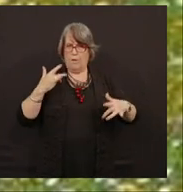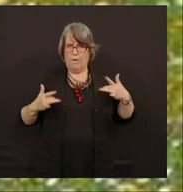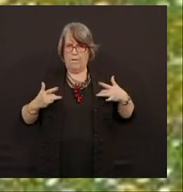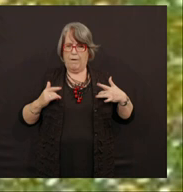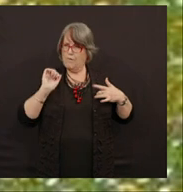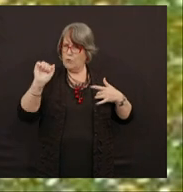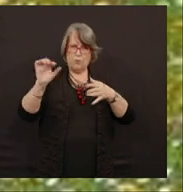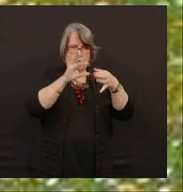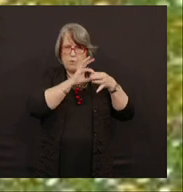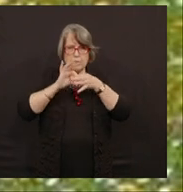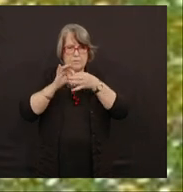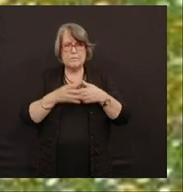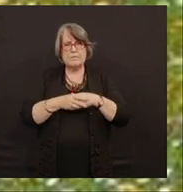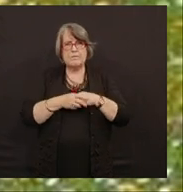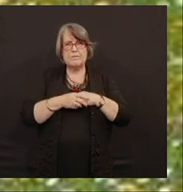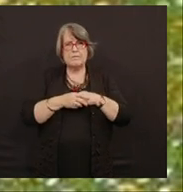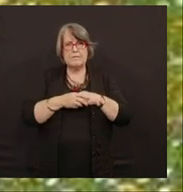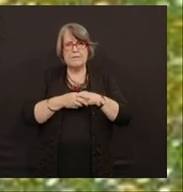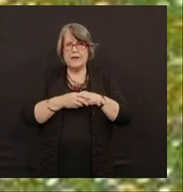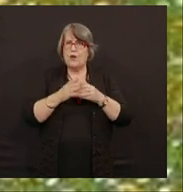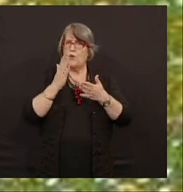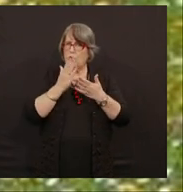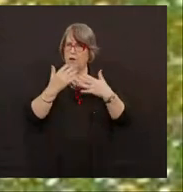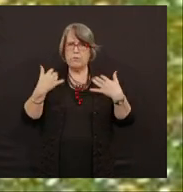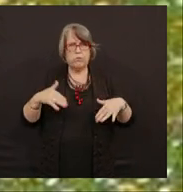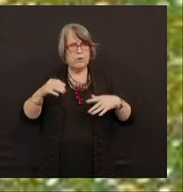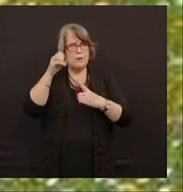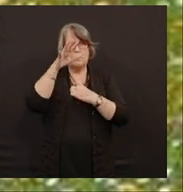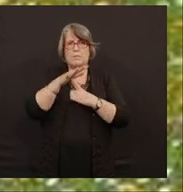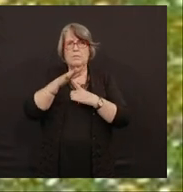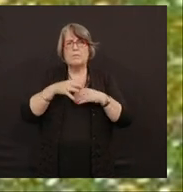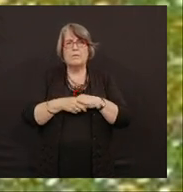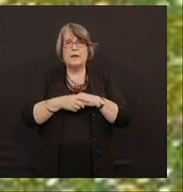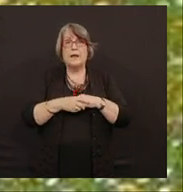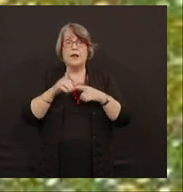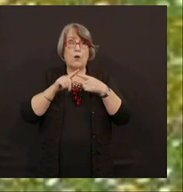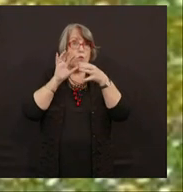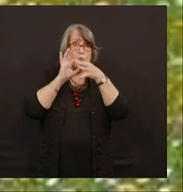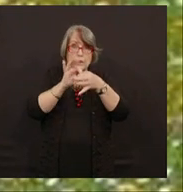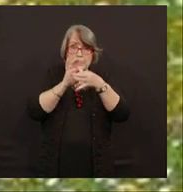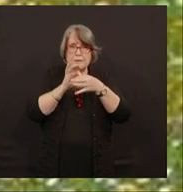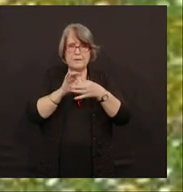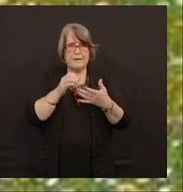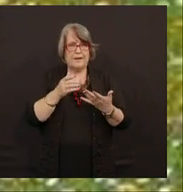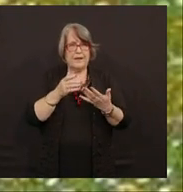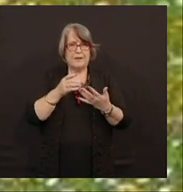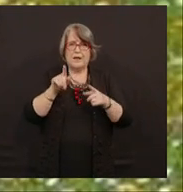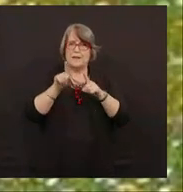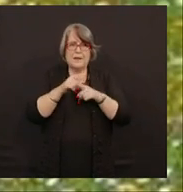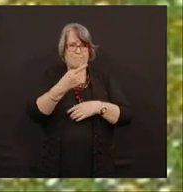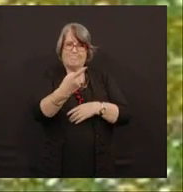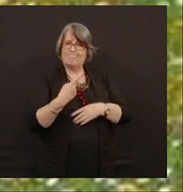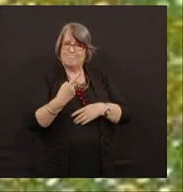own relationships. They're quite fundamental. Things like relationships, having a mutual sense